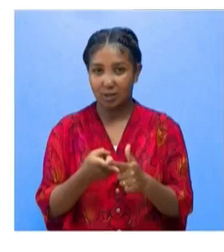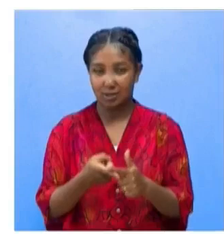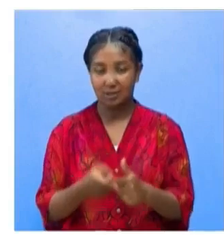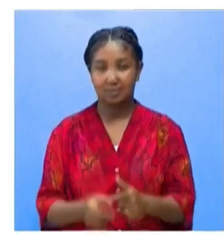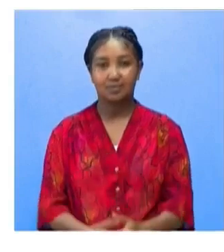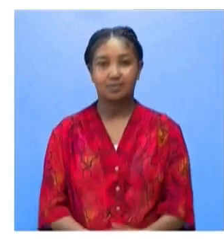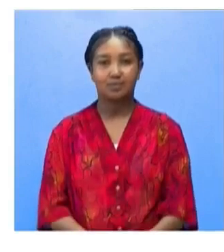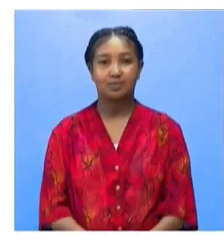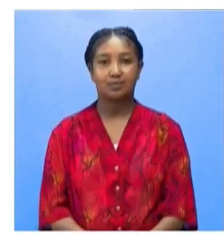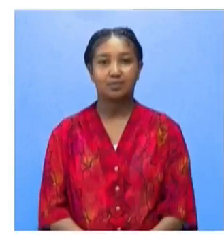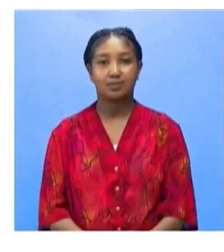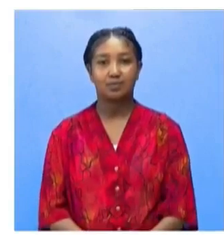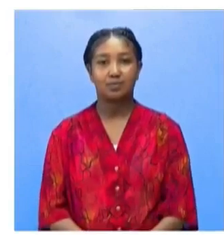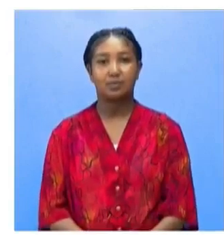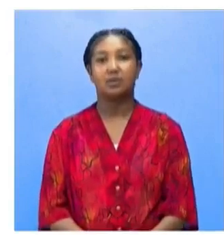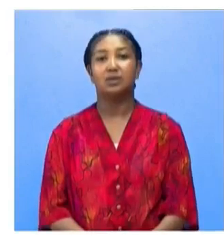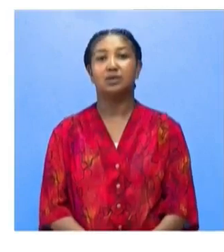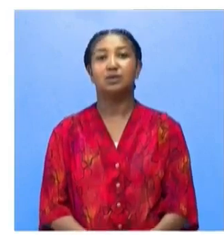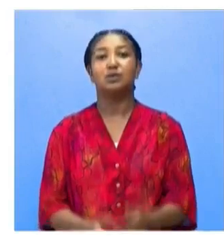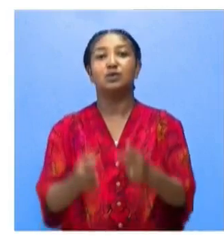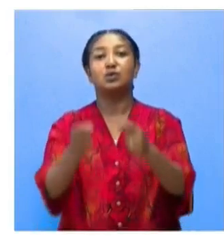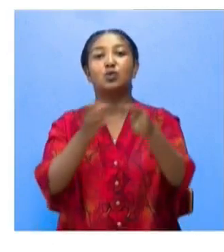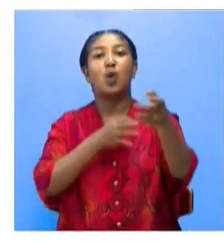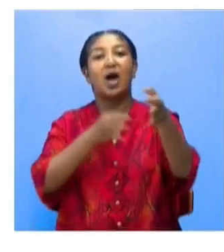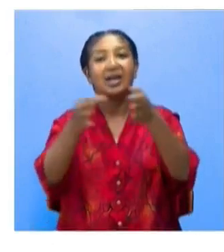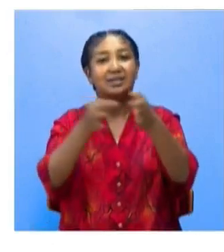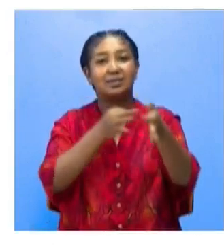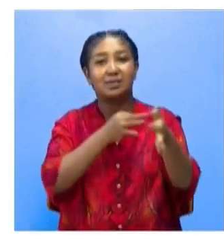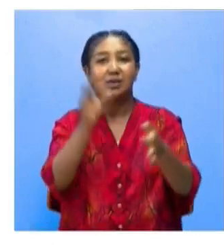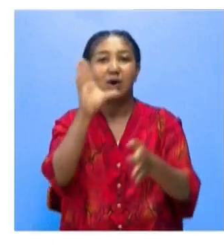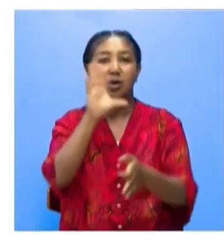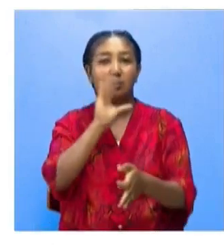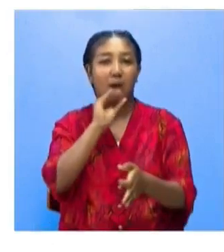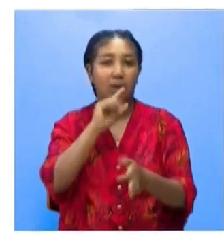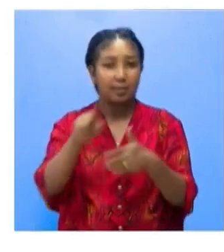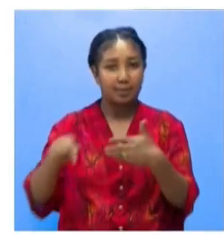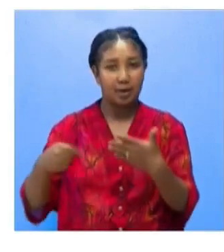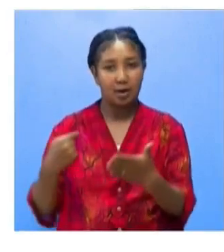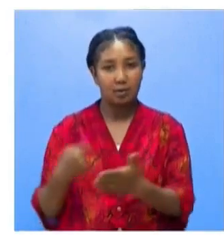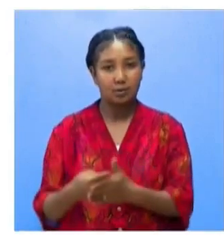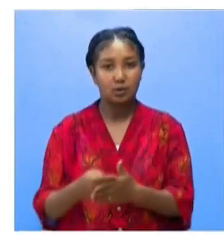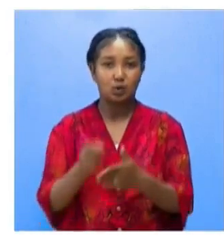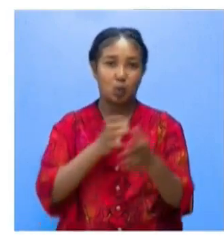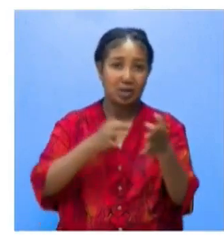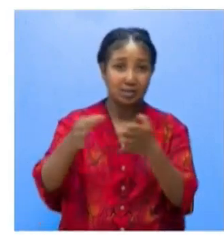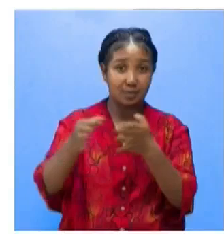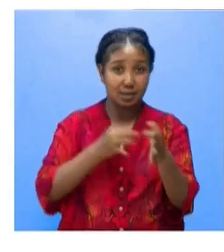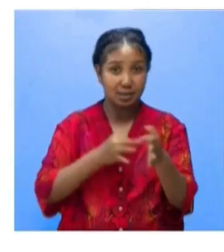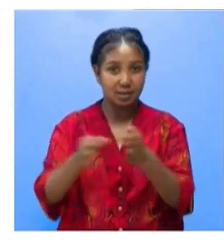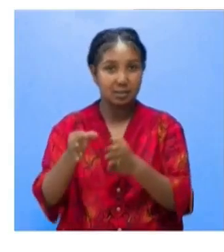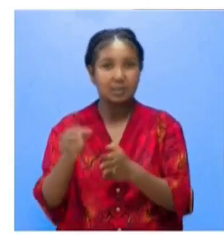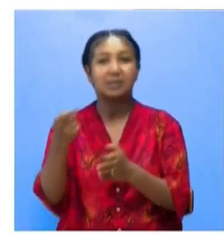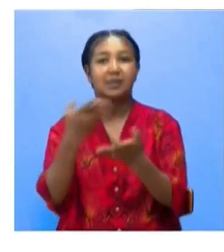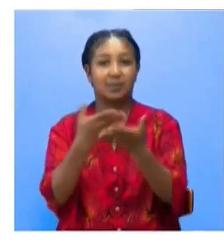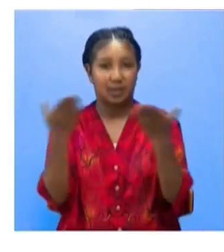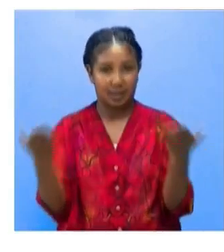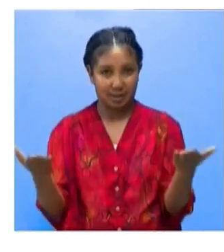here, to express or maybe to talk about. To express